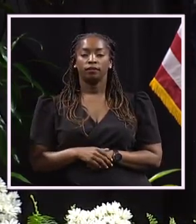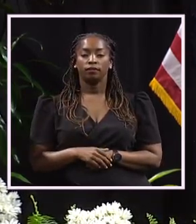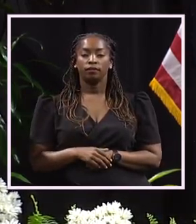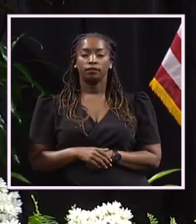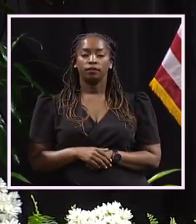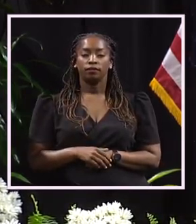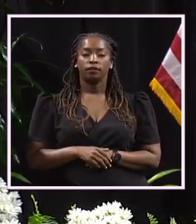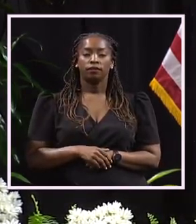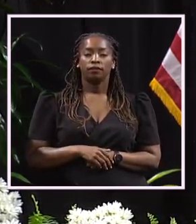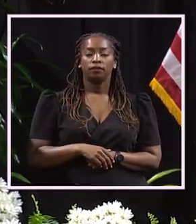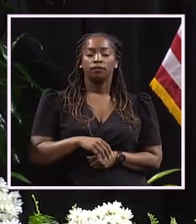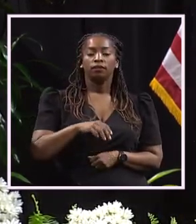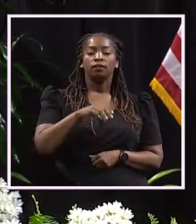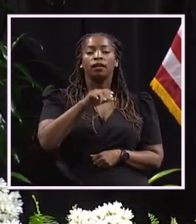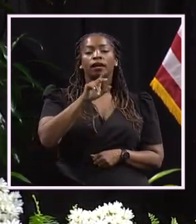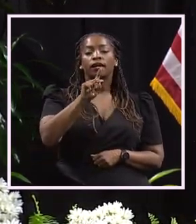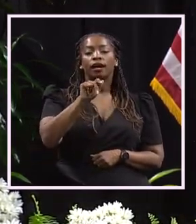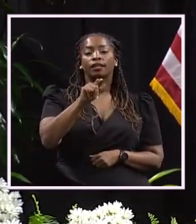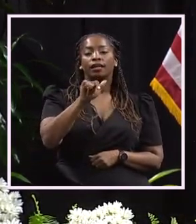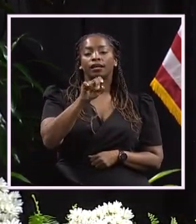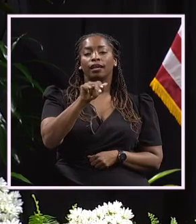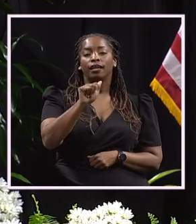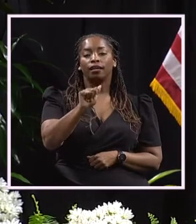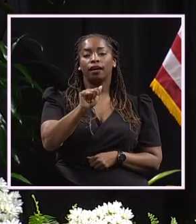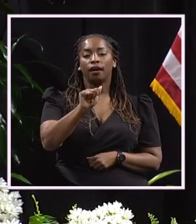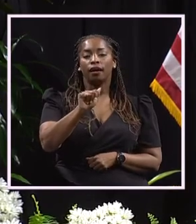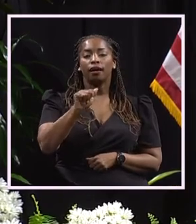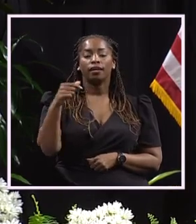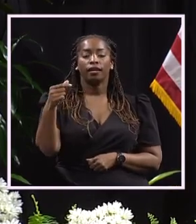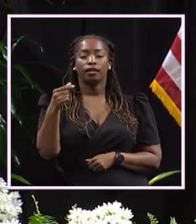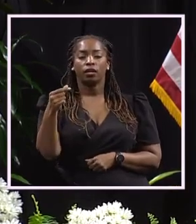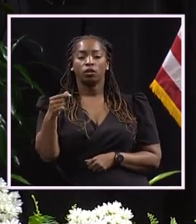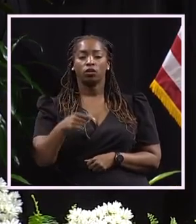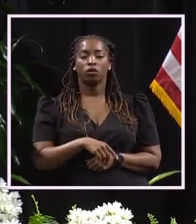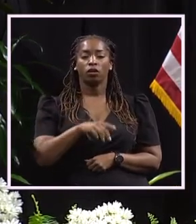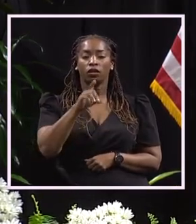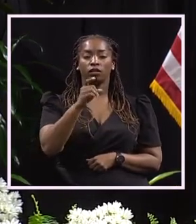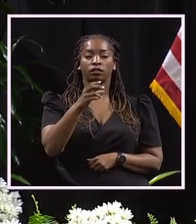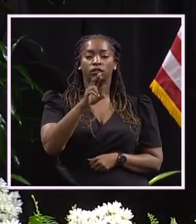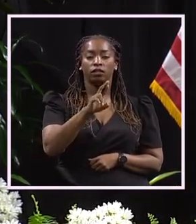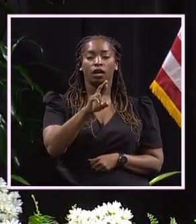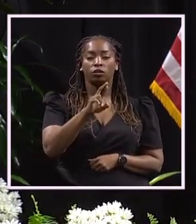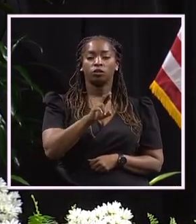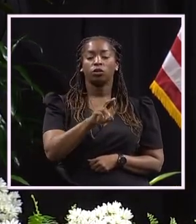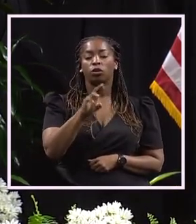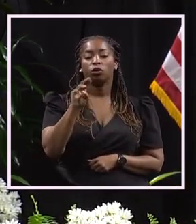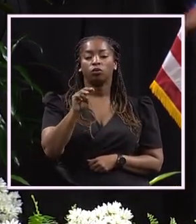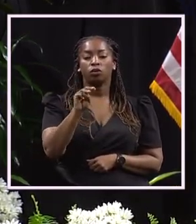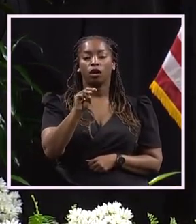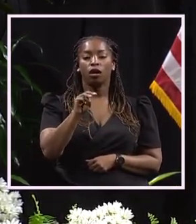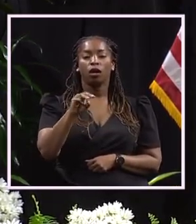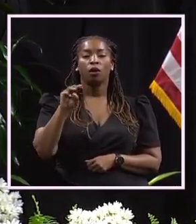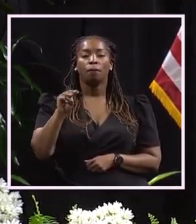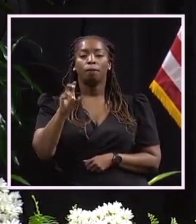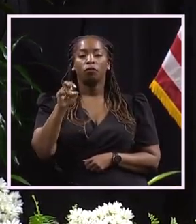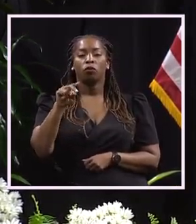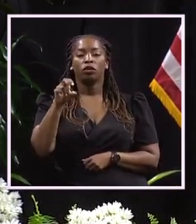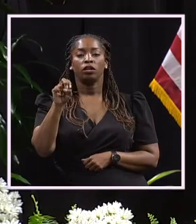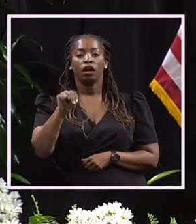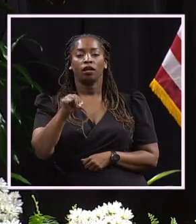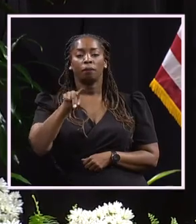Carolina Galindo Guerrero. Dr. Yuvaraj Munyan, PhD. Stephanie P.